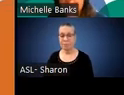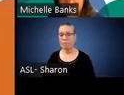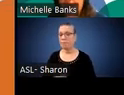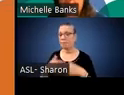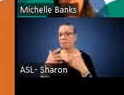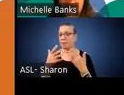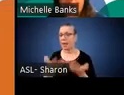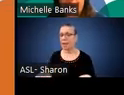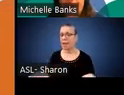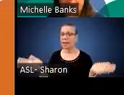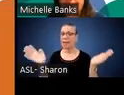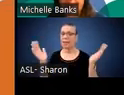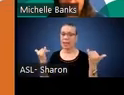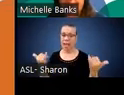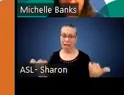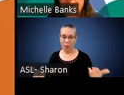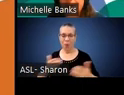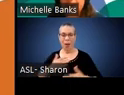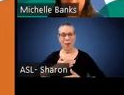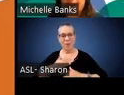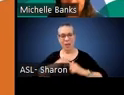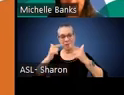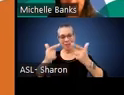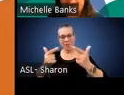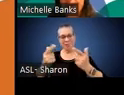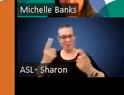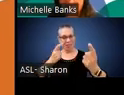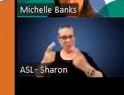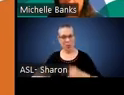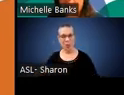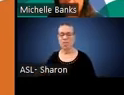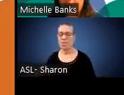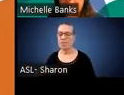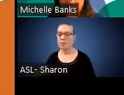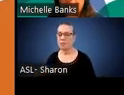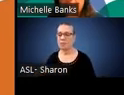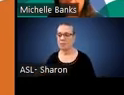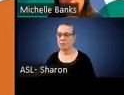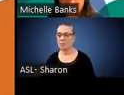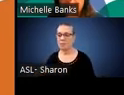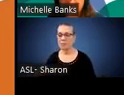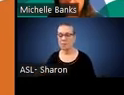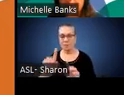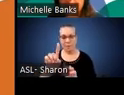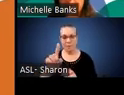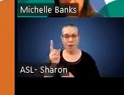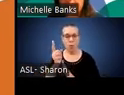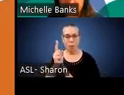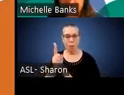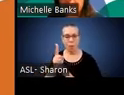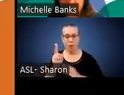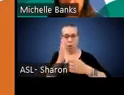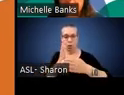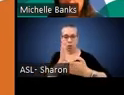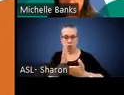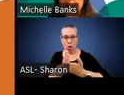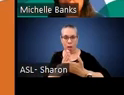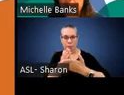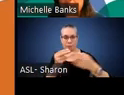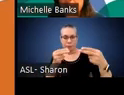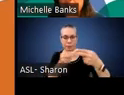And now I'm happy to take any questions. I think it might be easiest if I stop sharing the